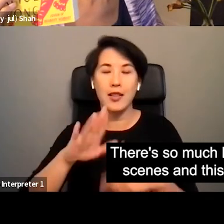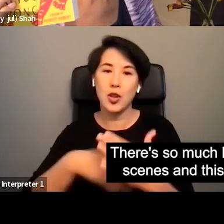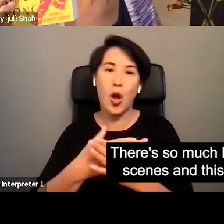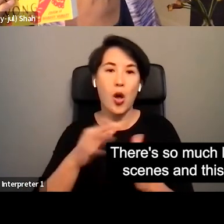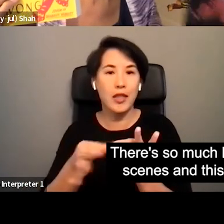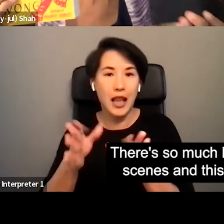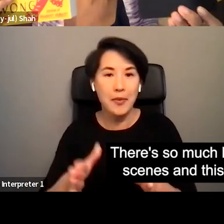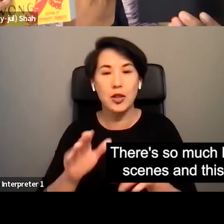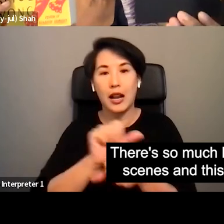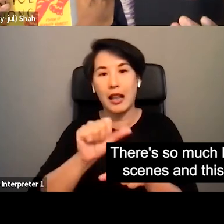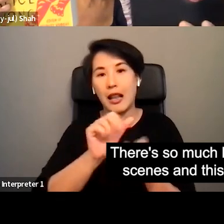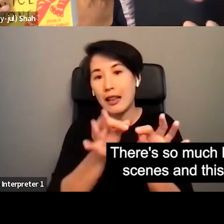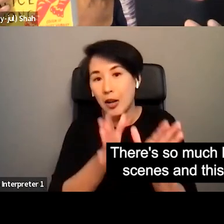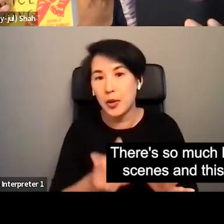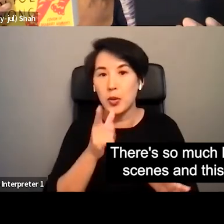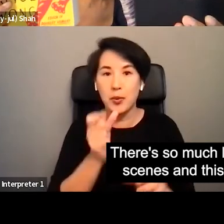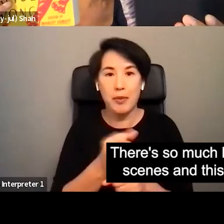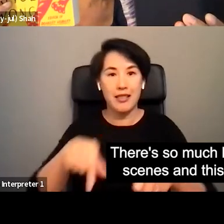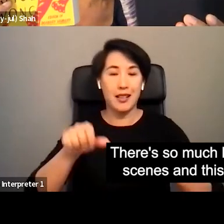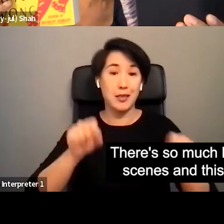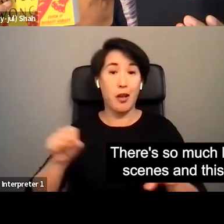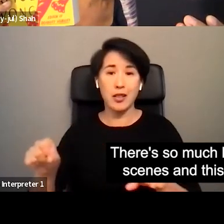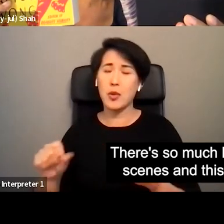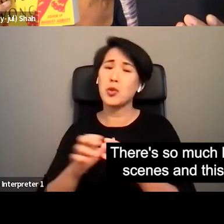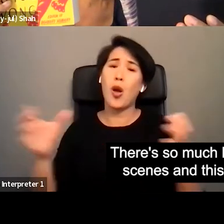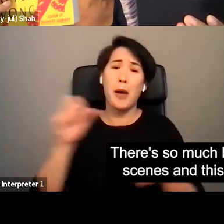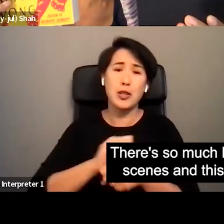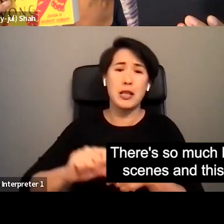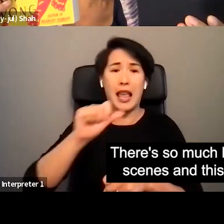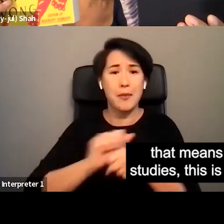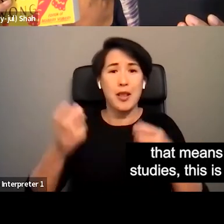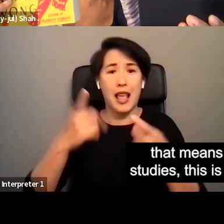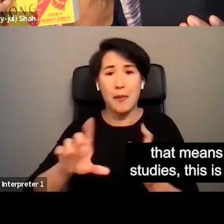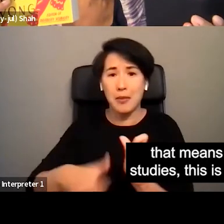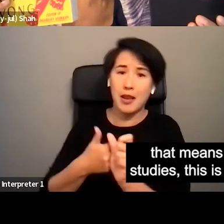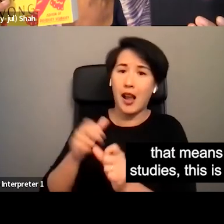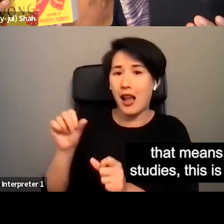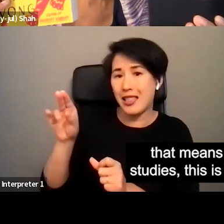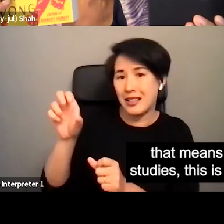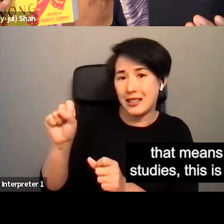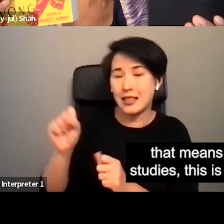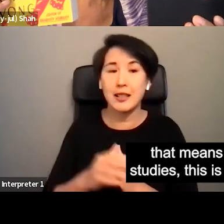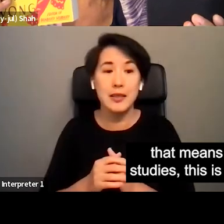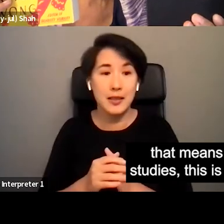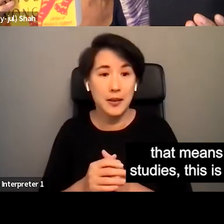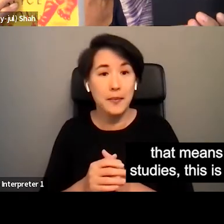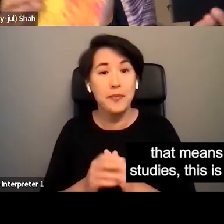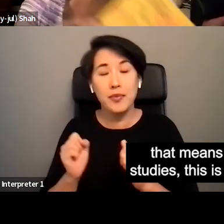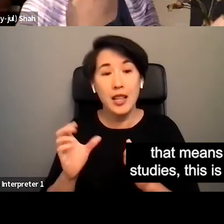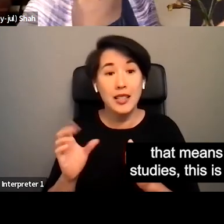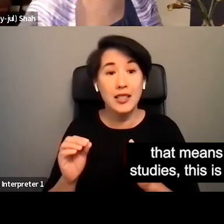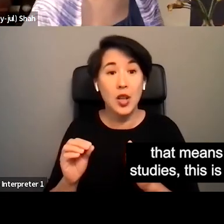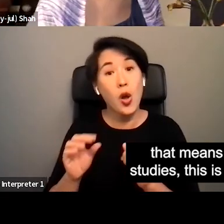that goes on behind the scenes, and this to me, to put another word that means a lot to me in disability studies, this